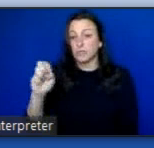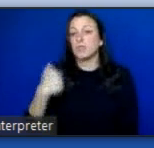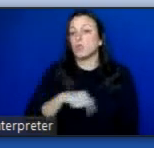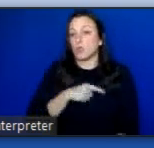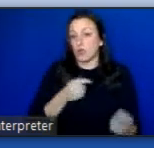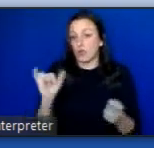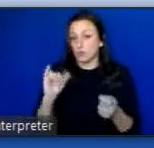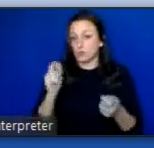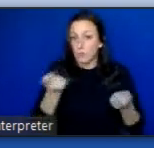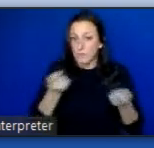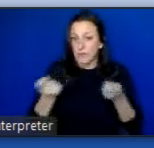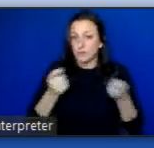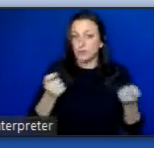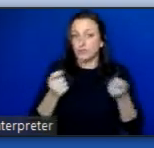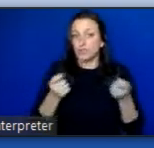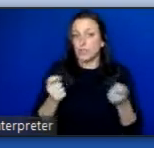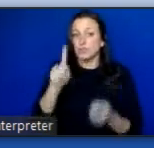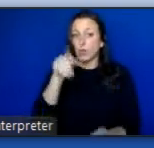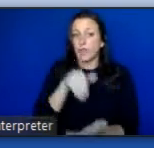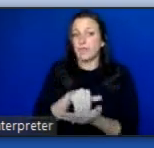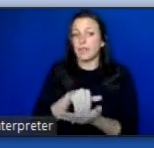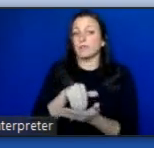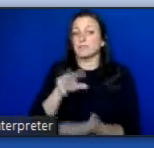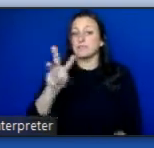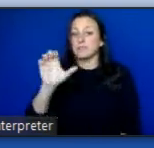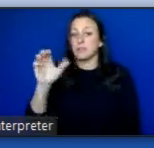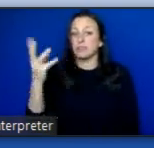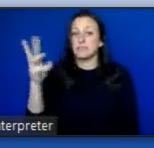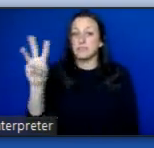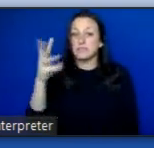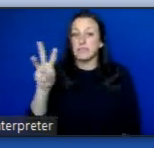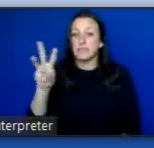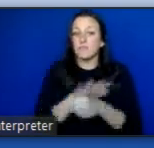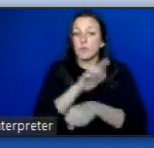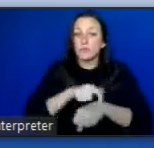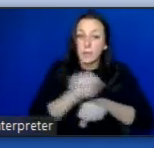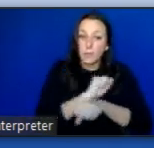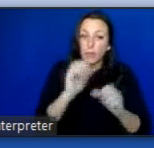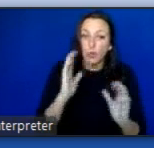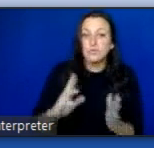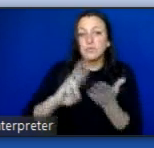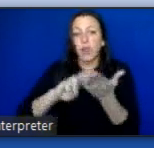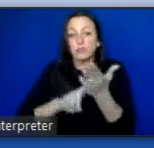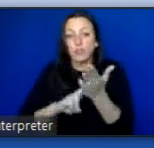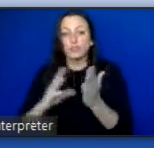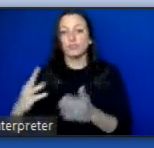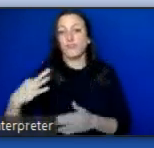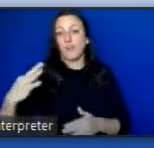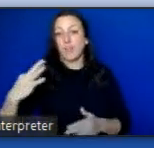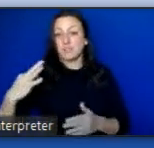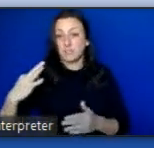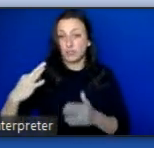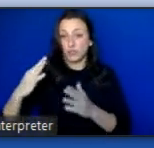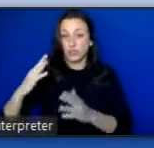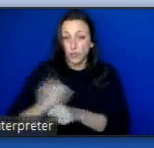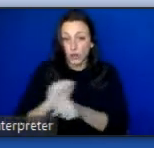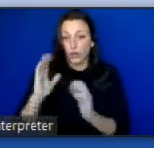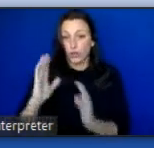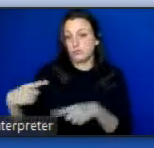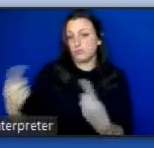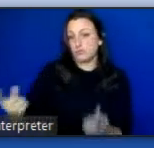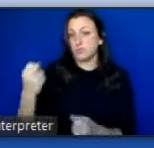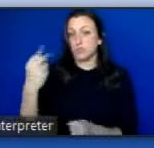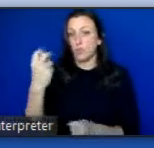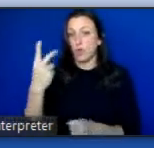additional 1,616 full-time employees, contractors, and volunteers in the past 12 months in this response.